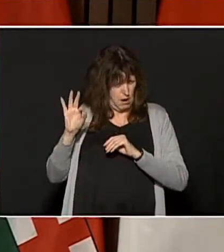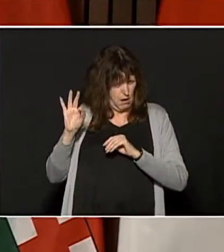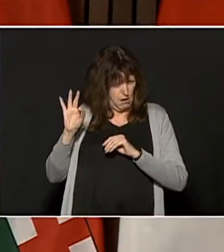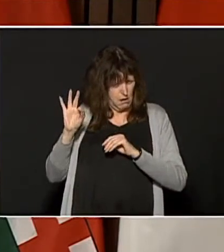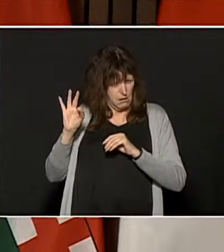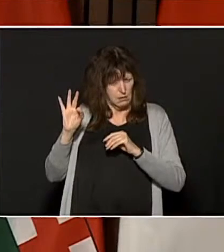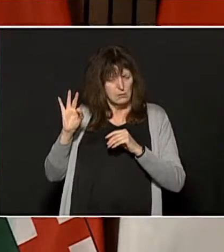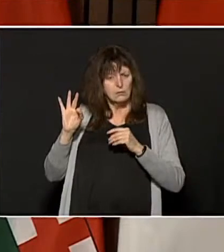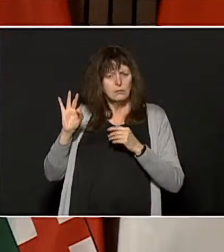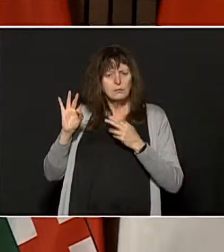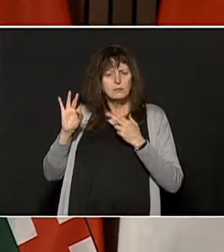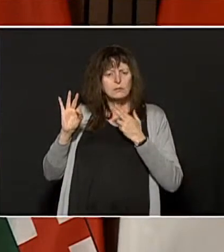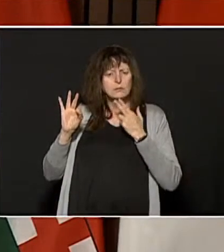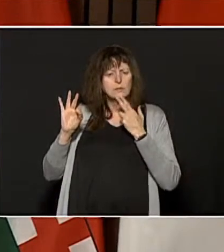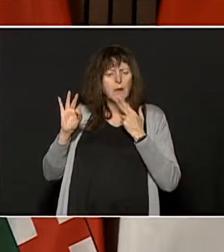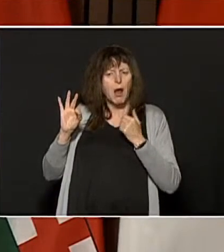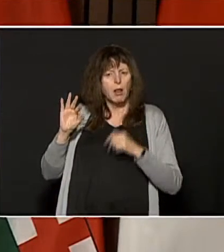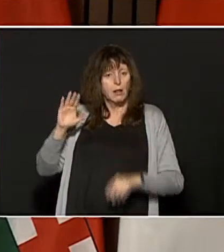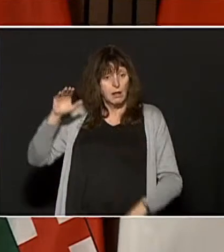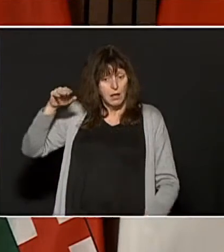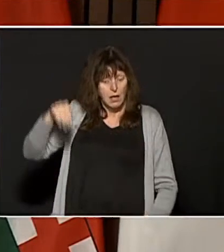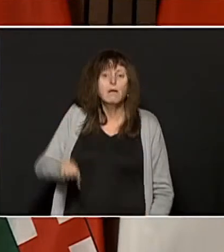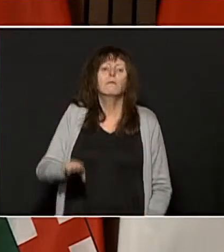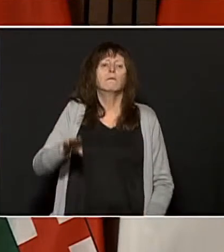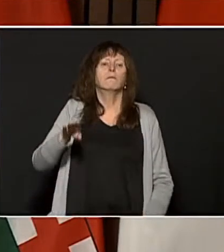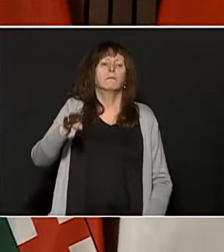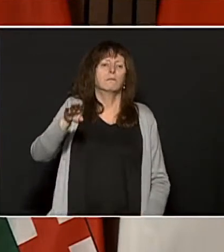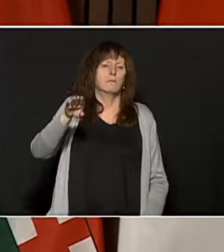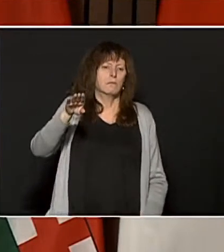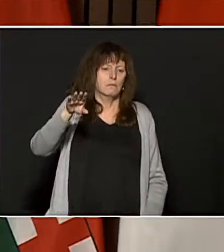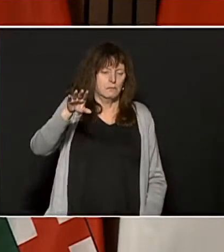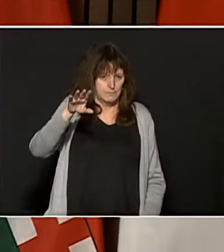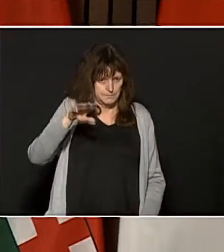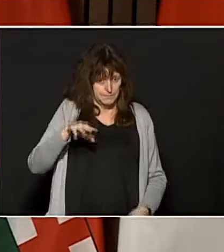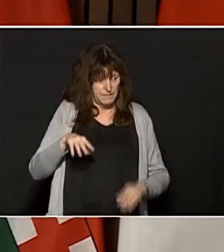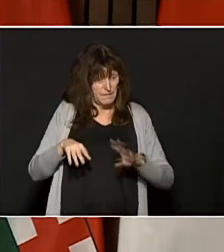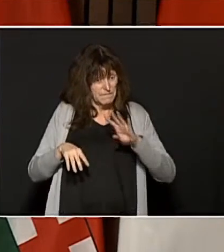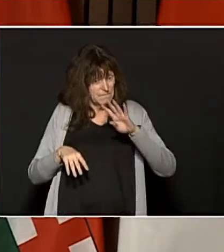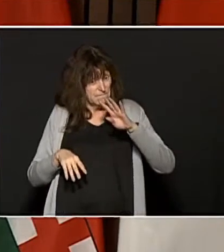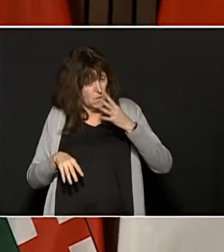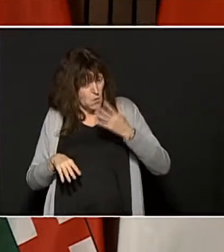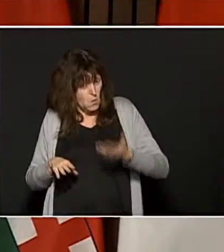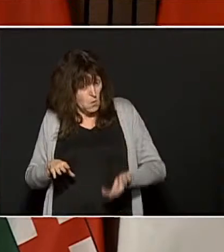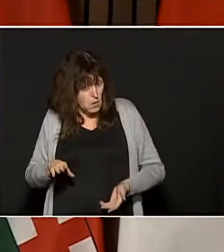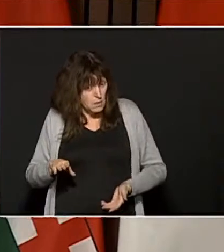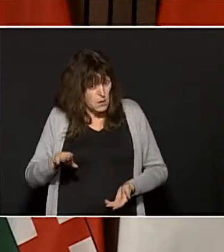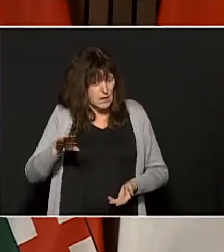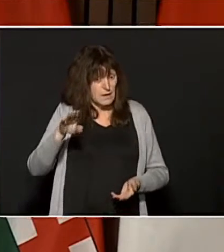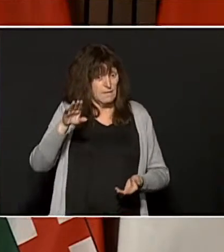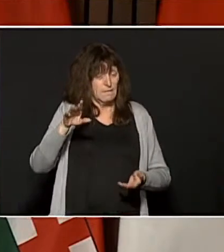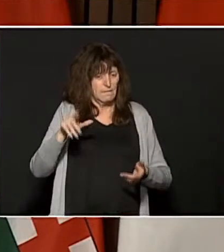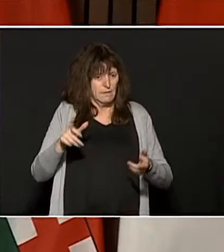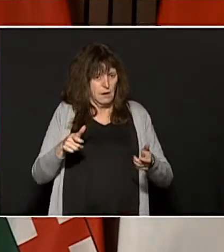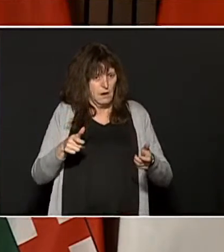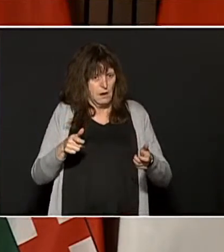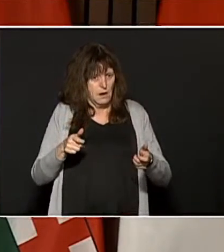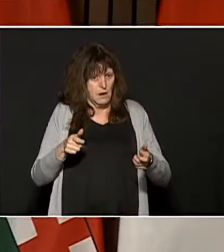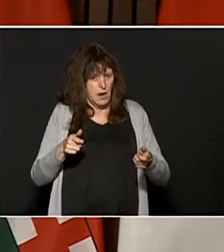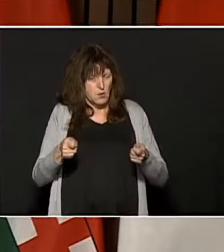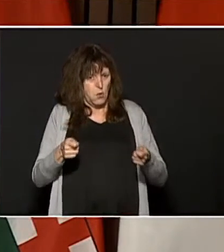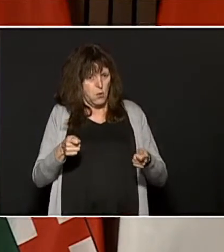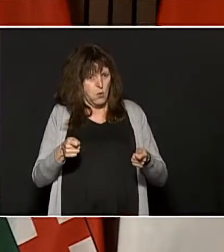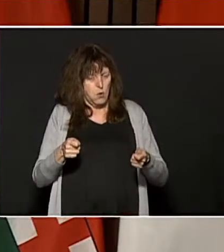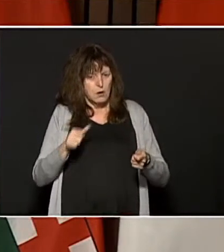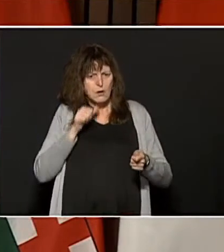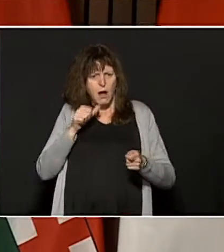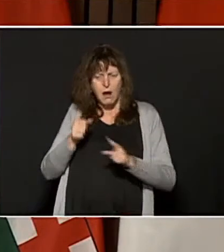and hopefully it's something that we can control and that it doesn't impact the system too much. Now, I guess the point here is, it's not just the